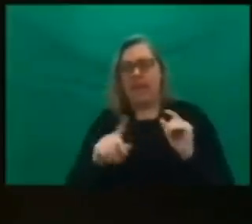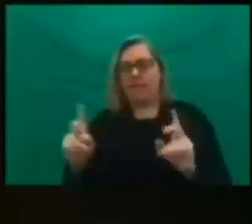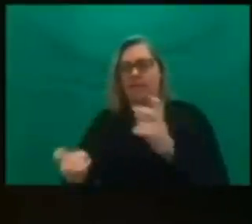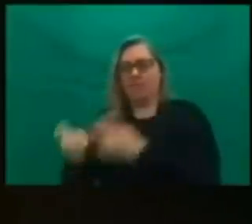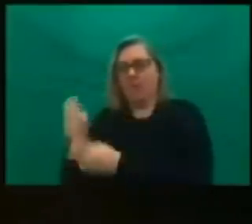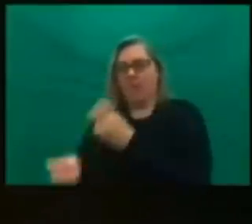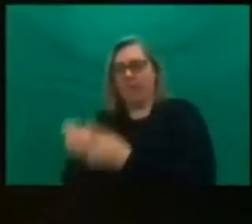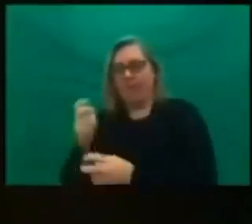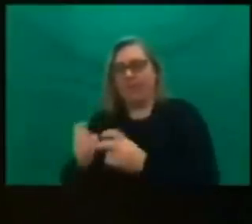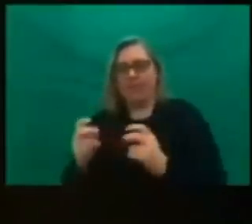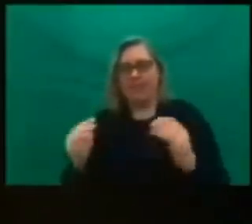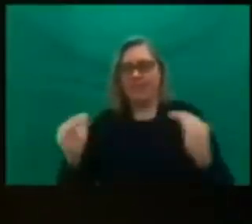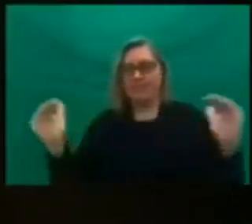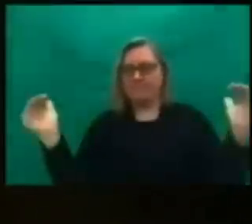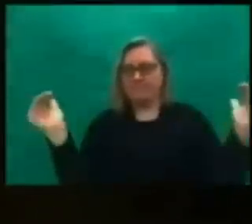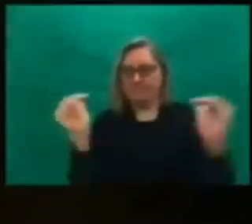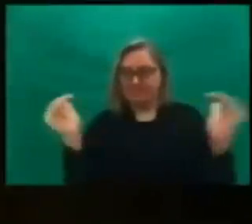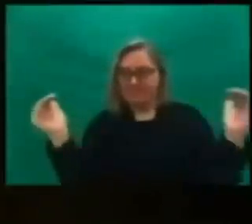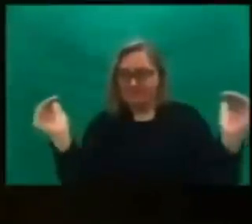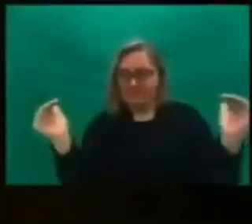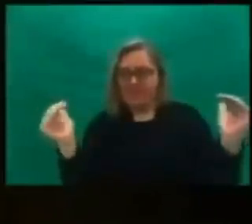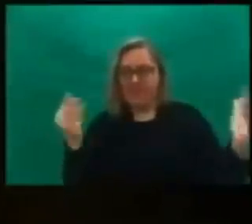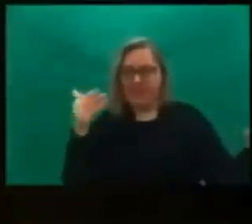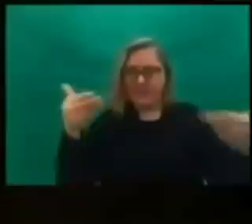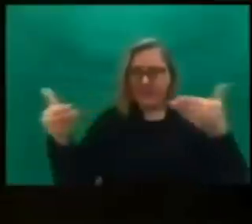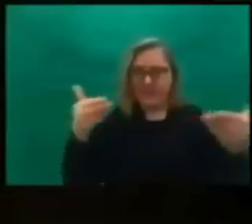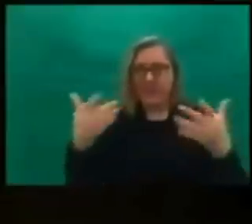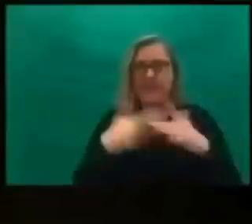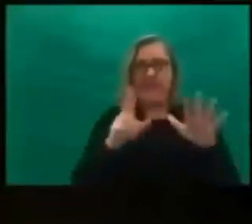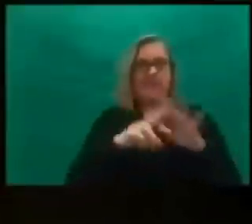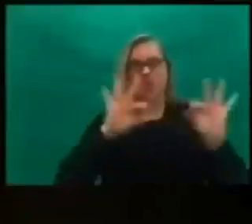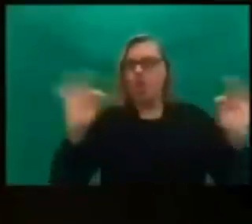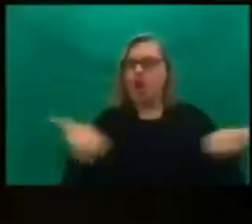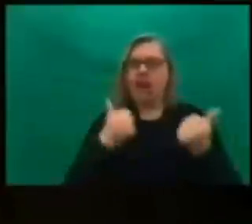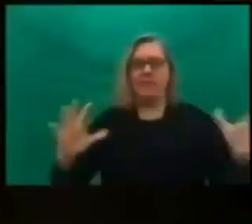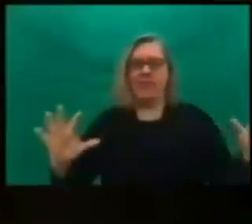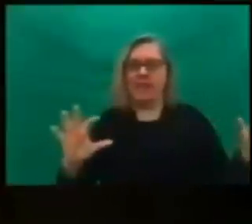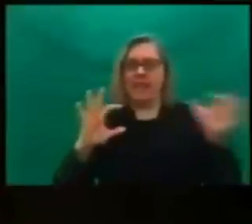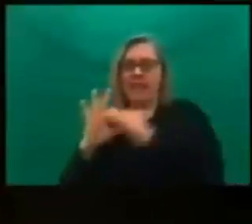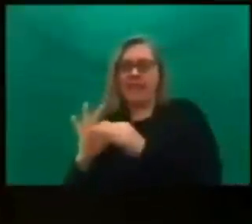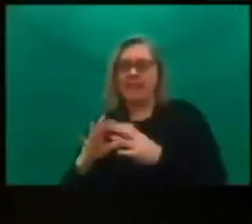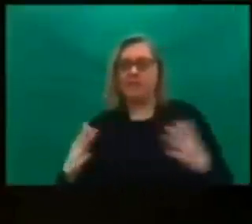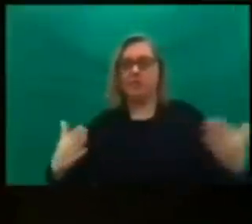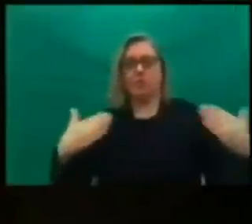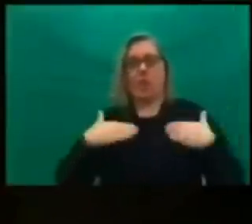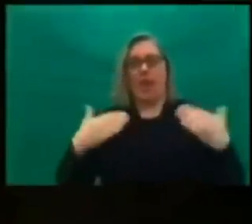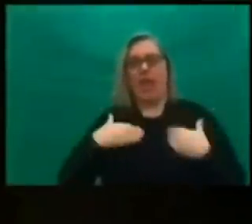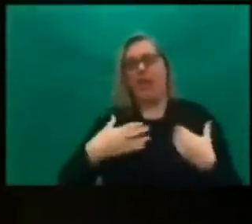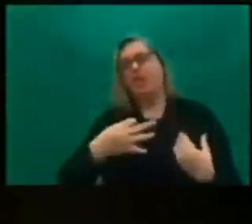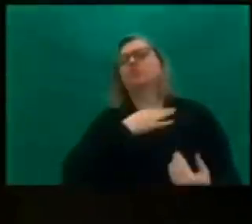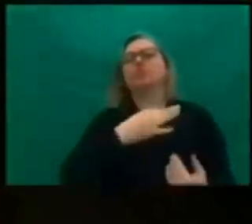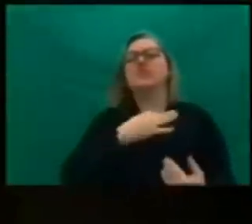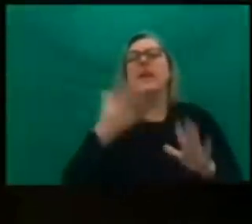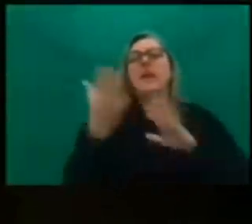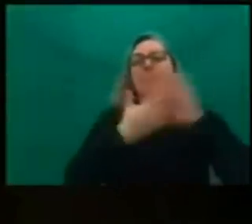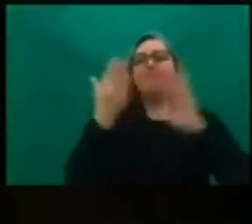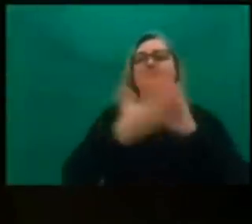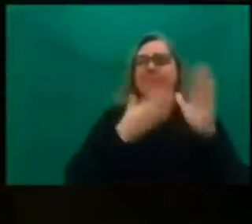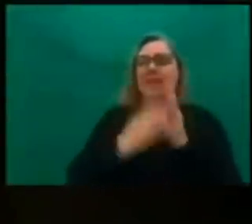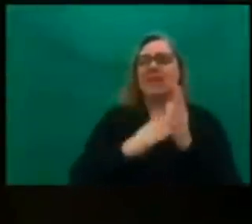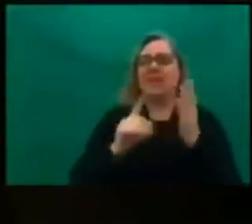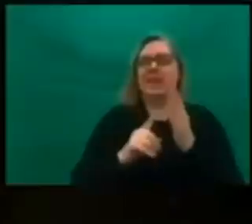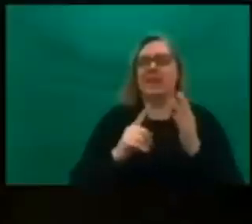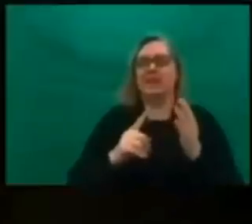it's not significantly or sufficiently linked to the health risk, the greater the legal risk of it being challenged is